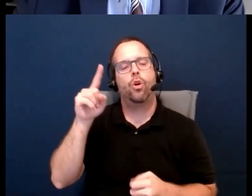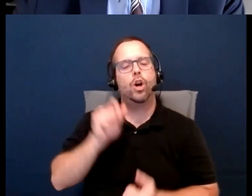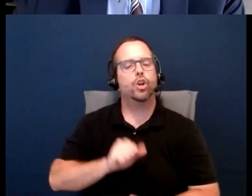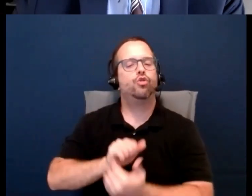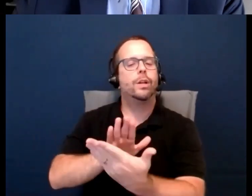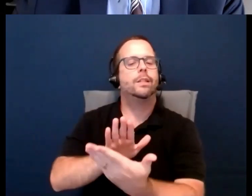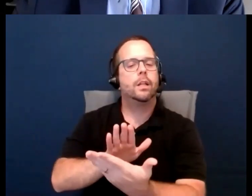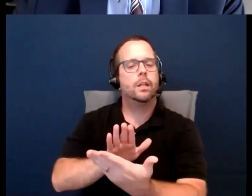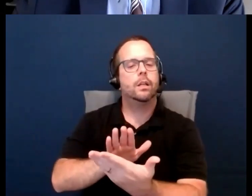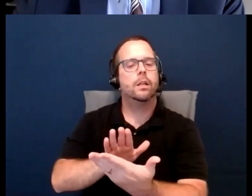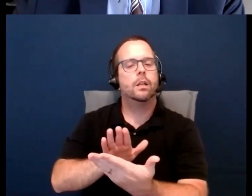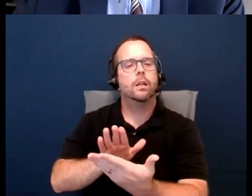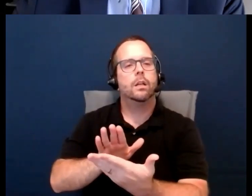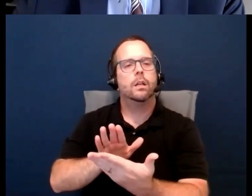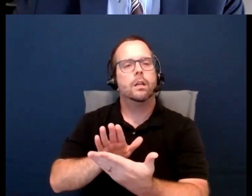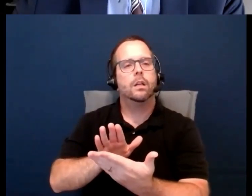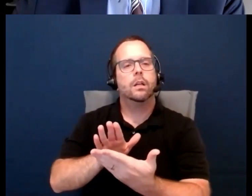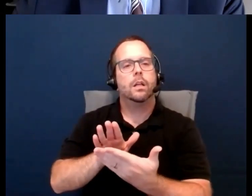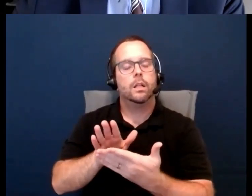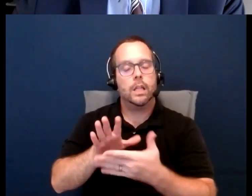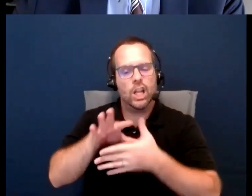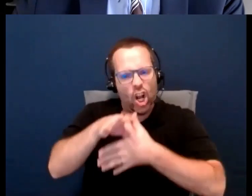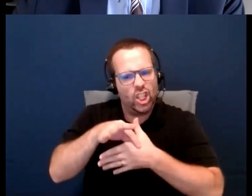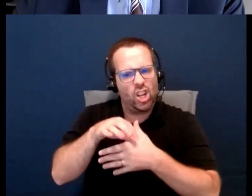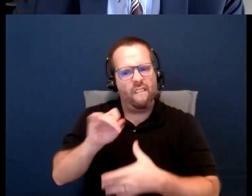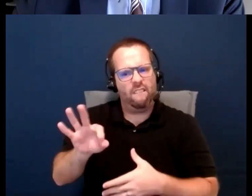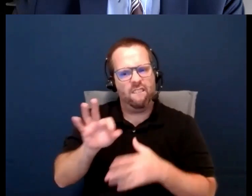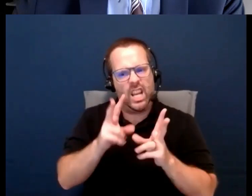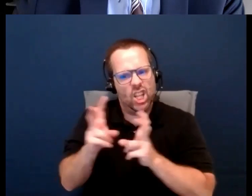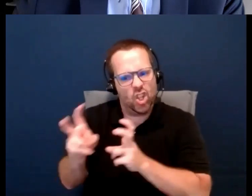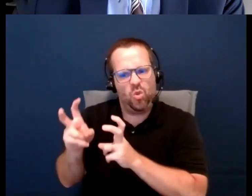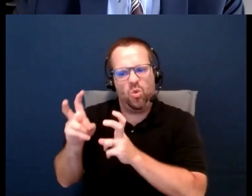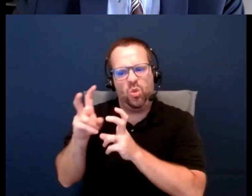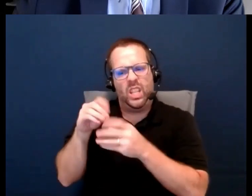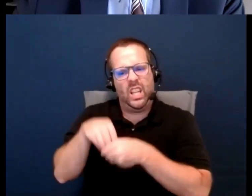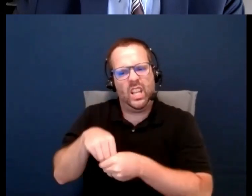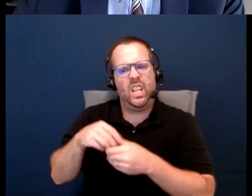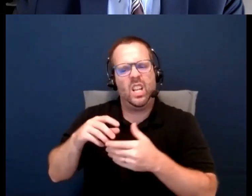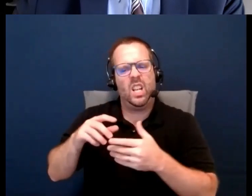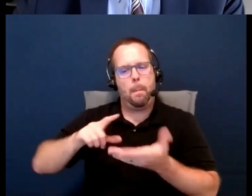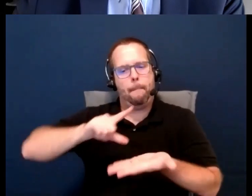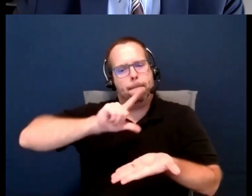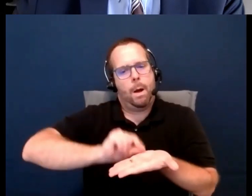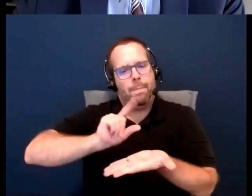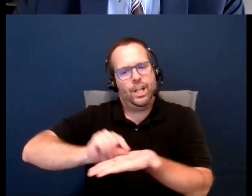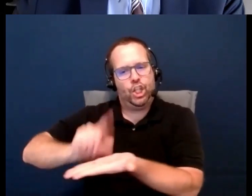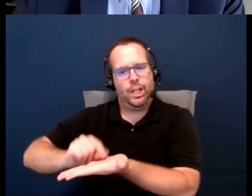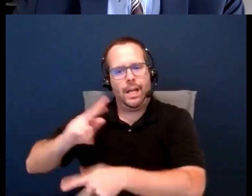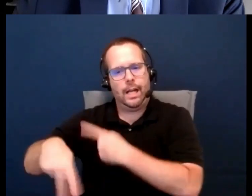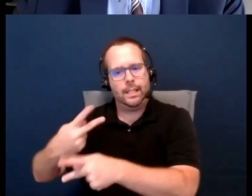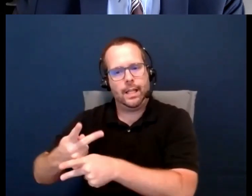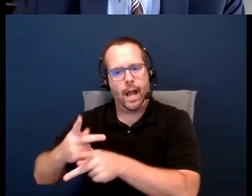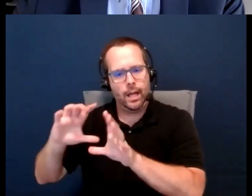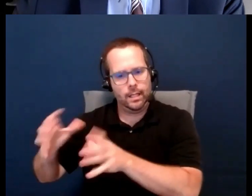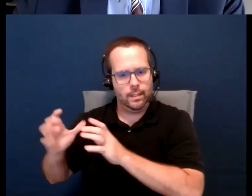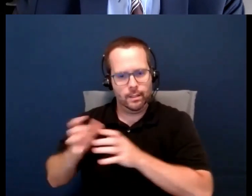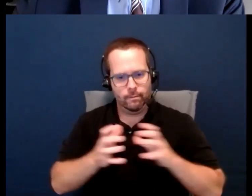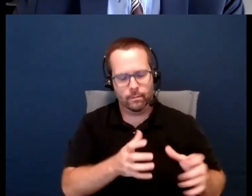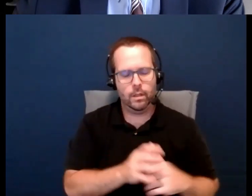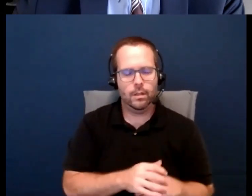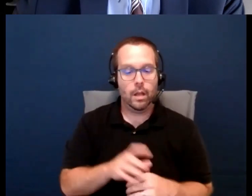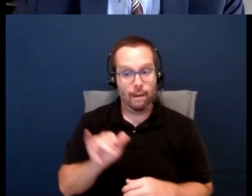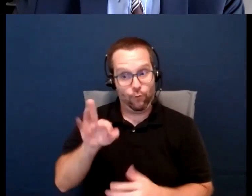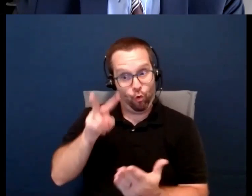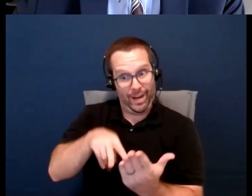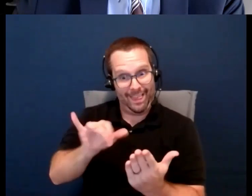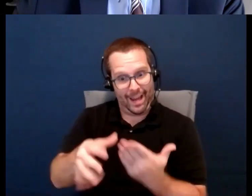addressing substantive issues in the publishing process. Actually, if you read those guidelines, they're the kind of guideline that you need to be